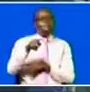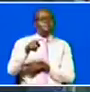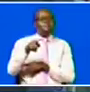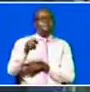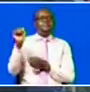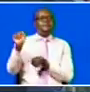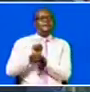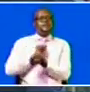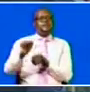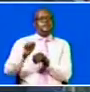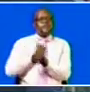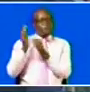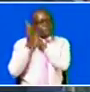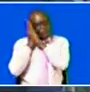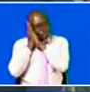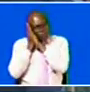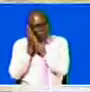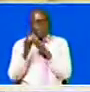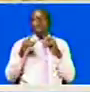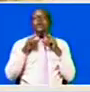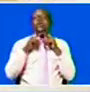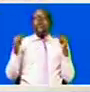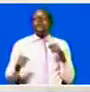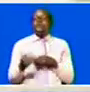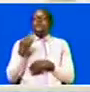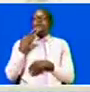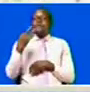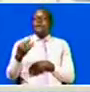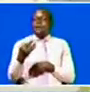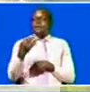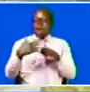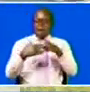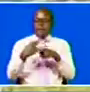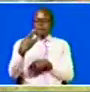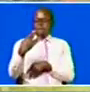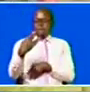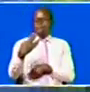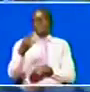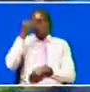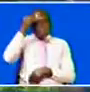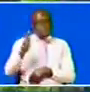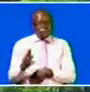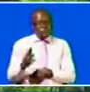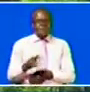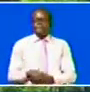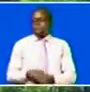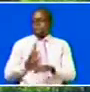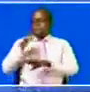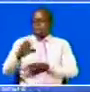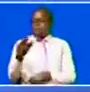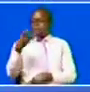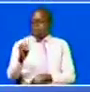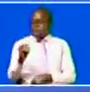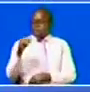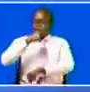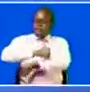the dormitory that houses 394 students. Since this year began, more than 40 schools